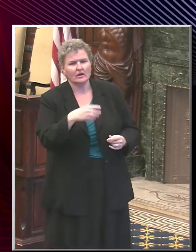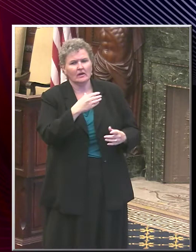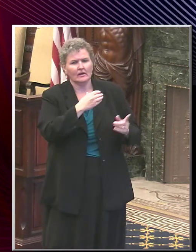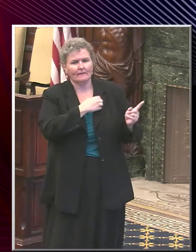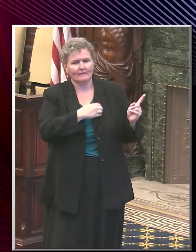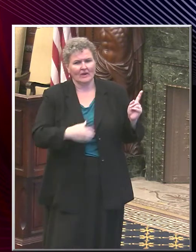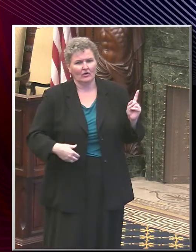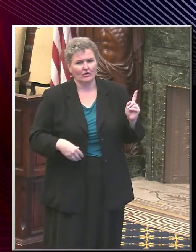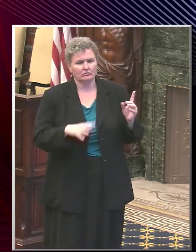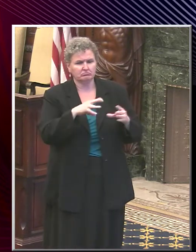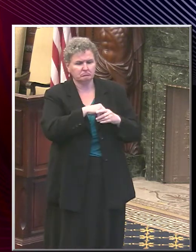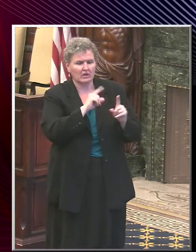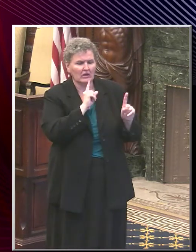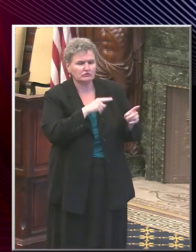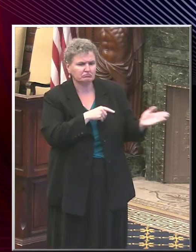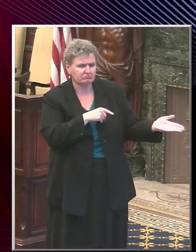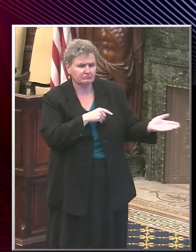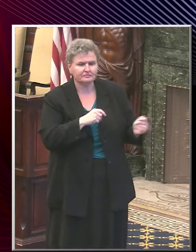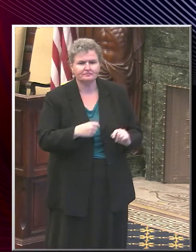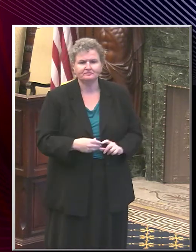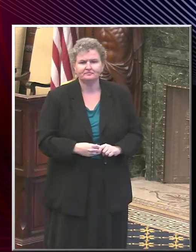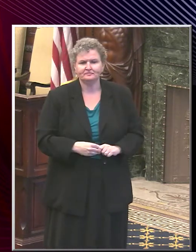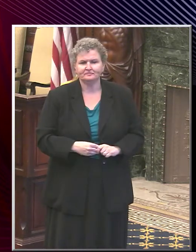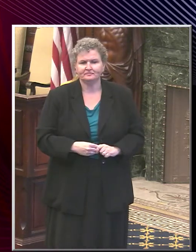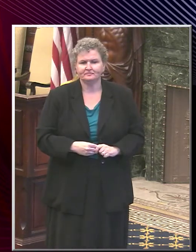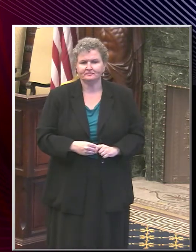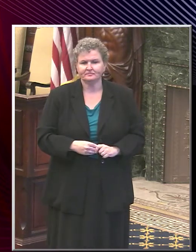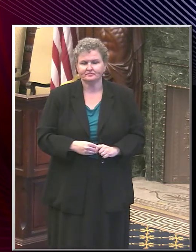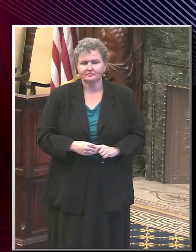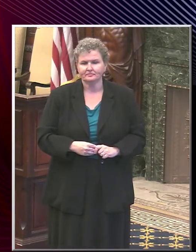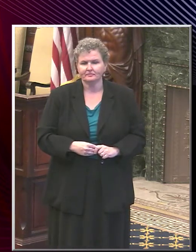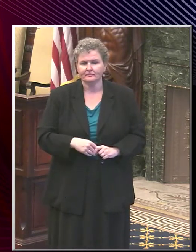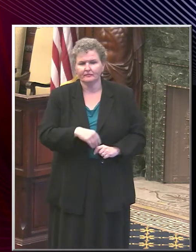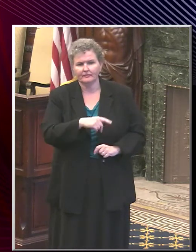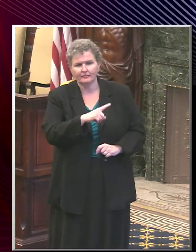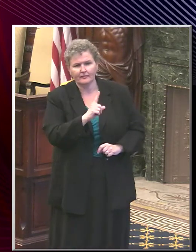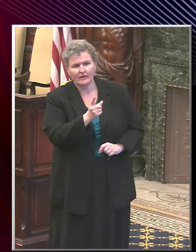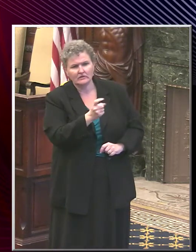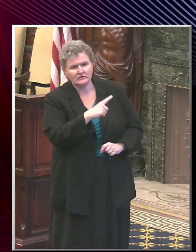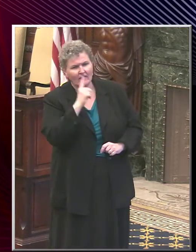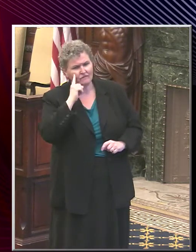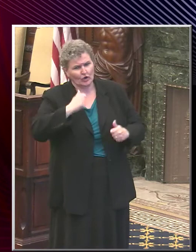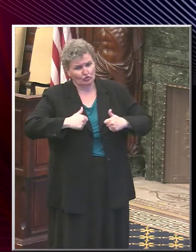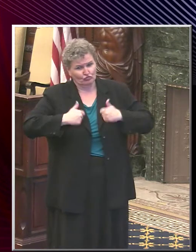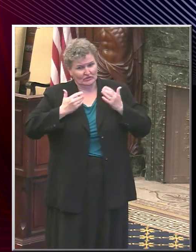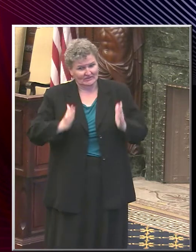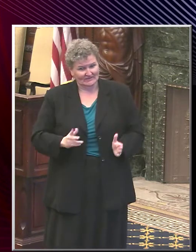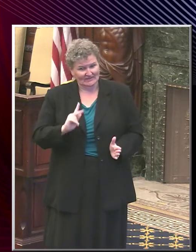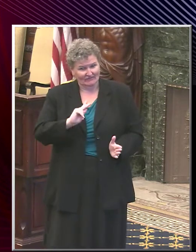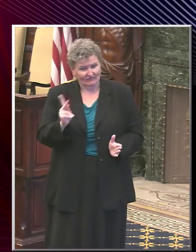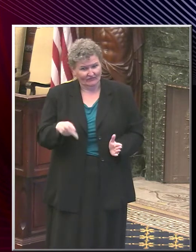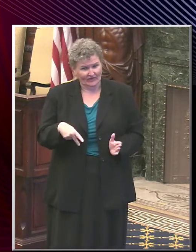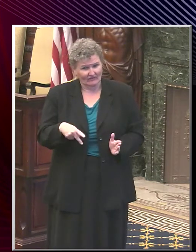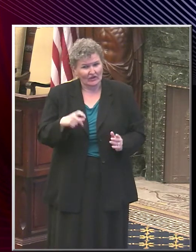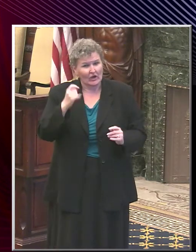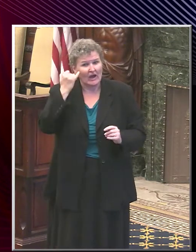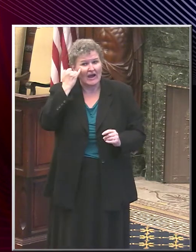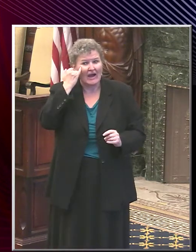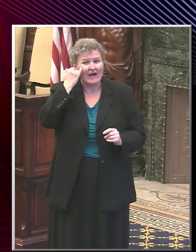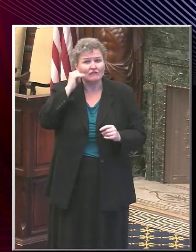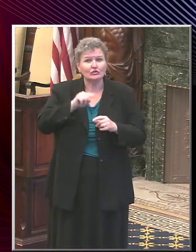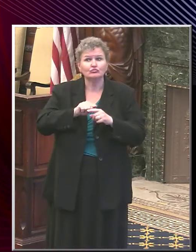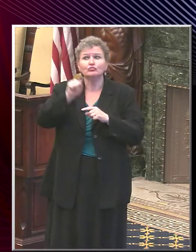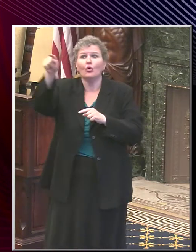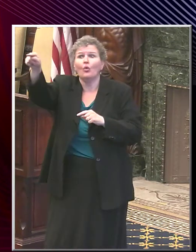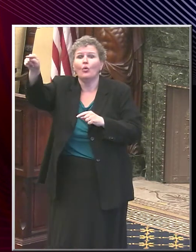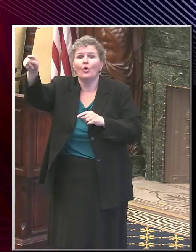jump in on this point, I guess for residents, you guys are saying, hey, if you go out of town or come back, you should